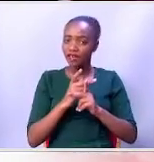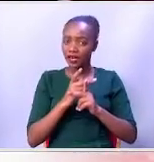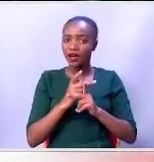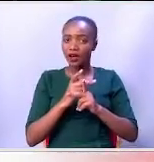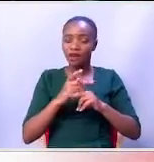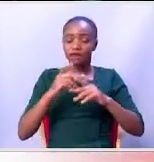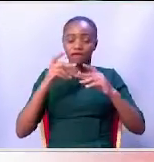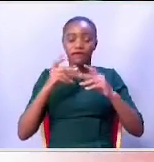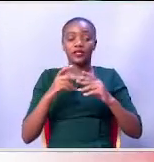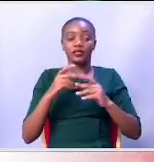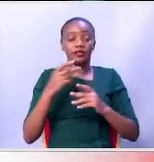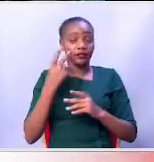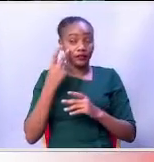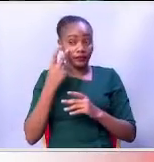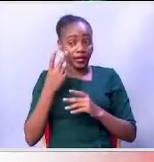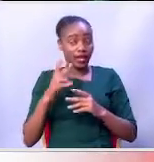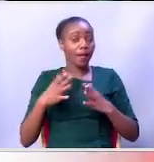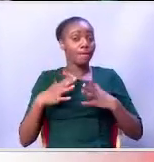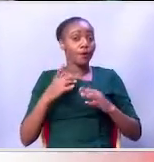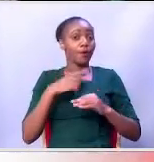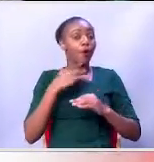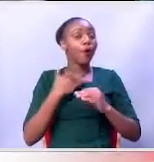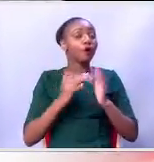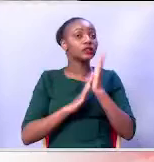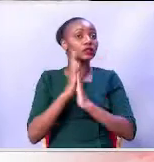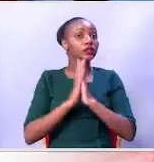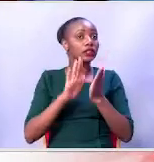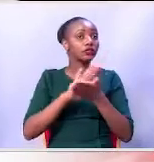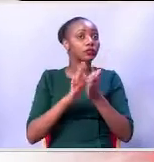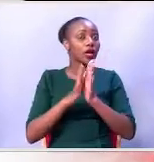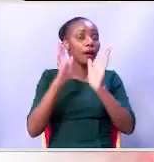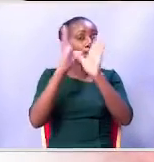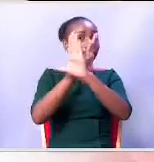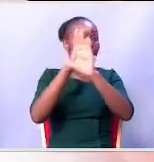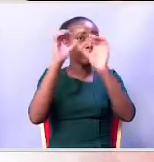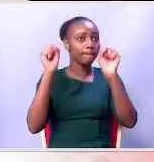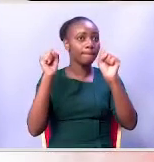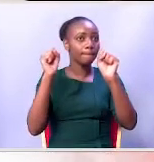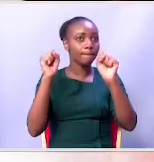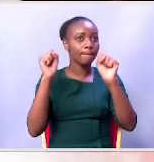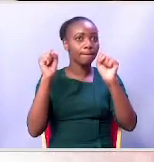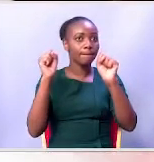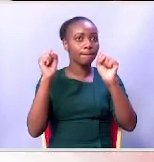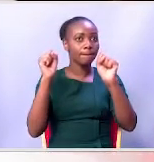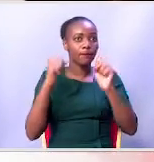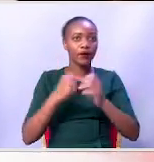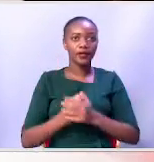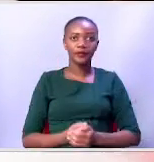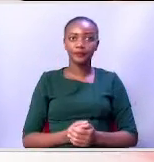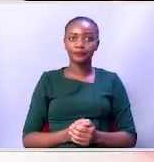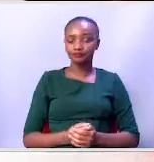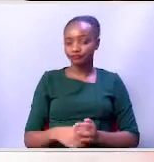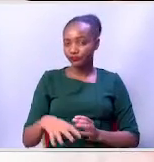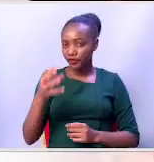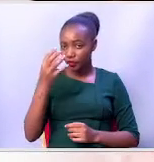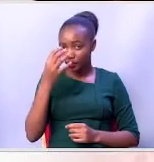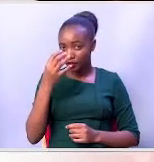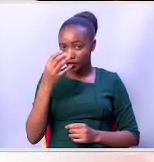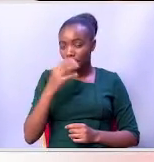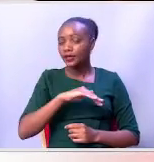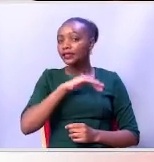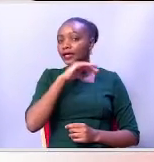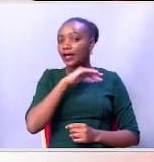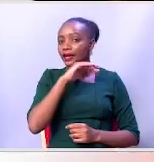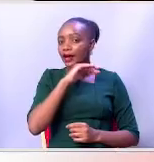seeking leadership of the country, adding that some were just populists. Baba is not an agenda of any